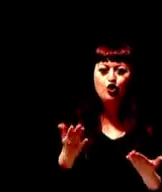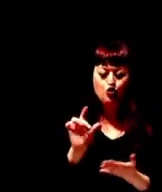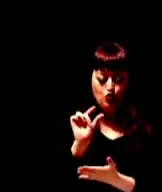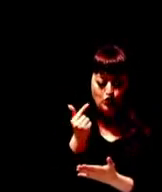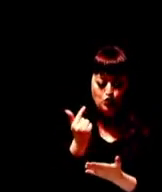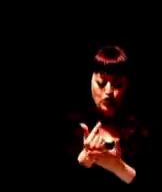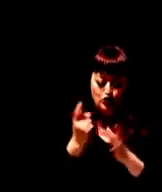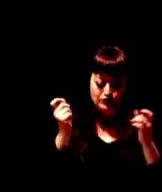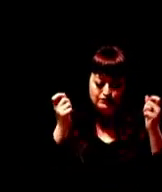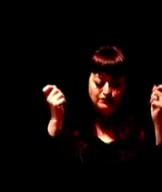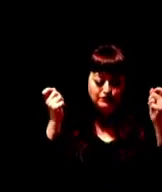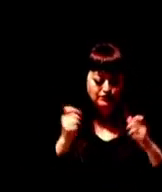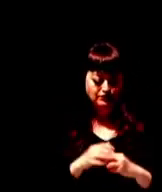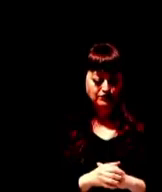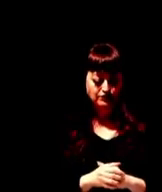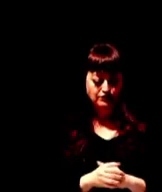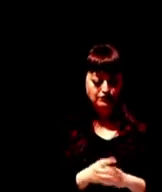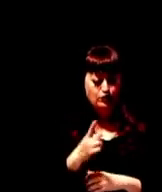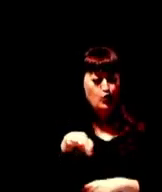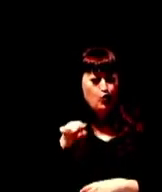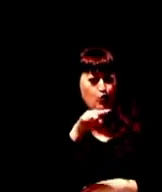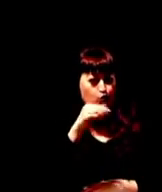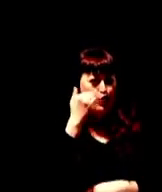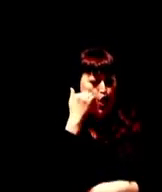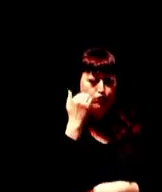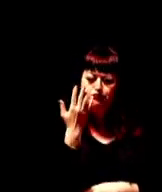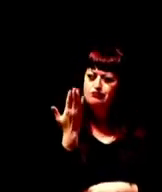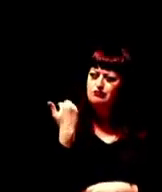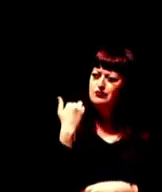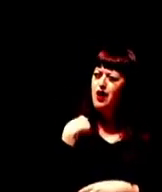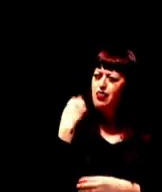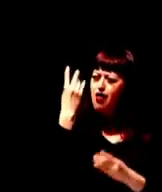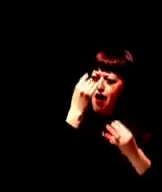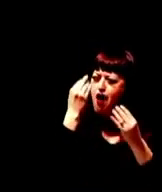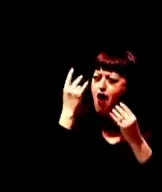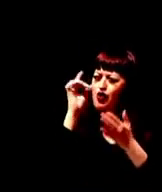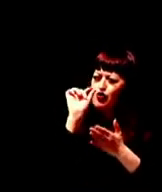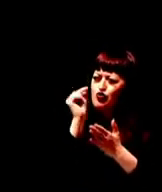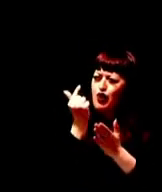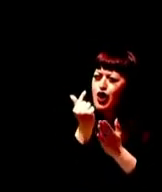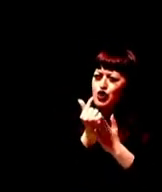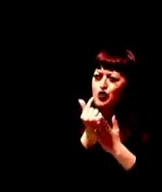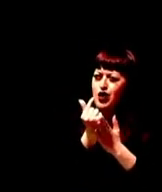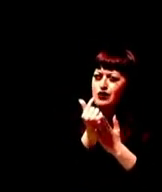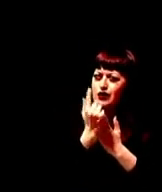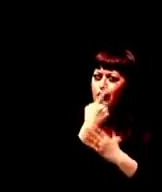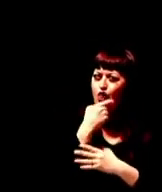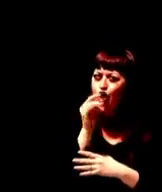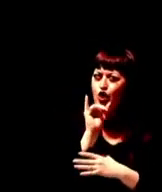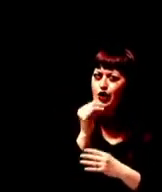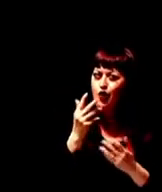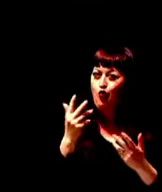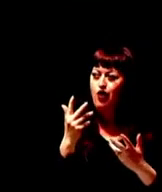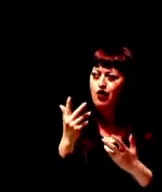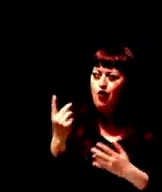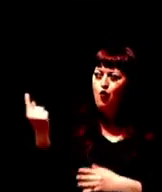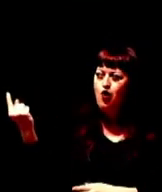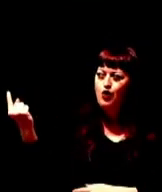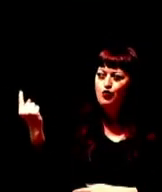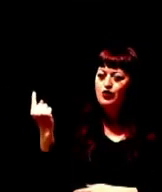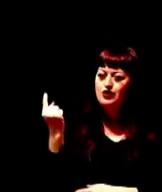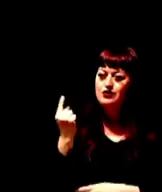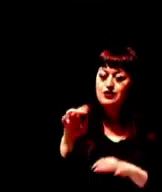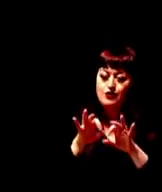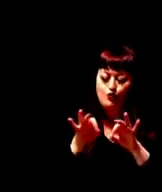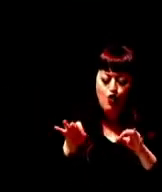You know, often I've thought about what it's like to graduate, to be on this stage, walking across it, to receive